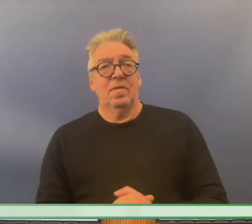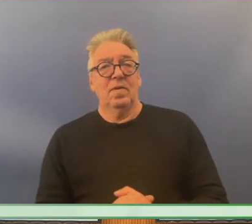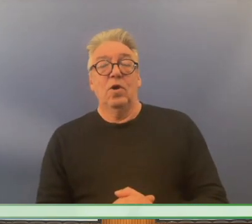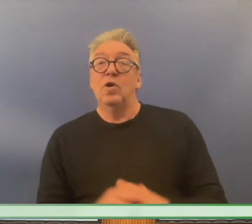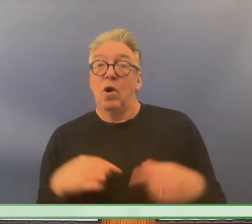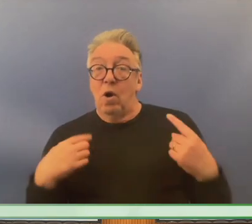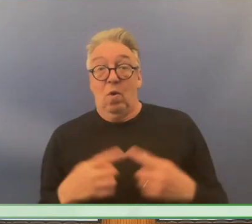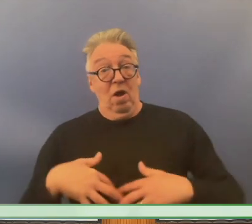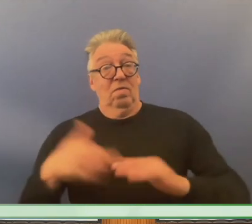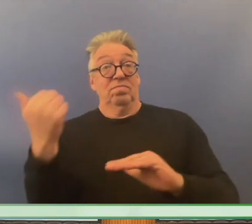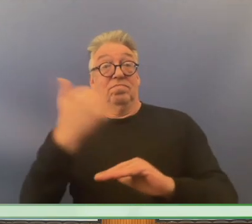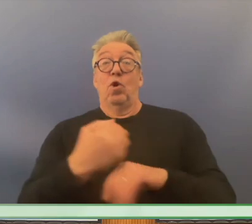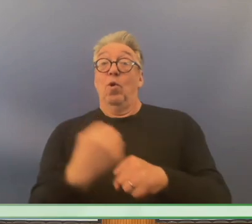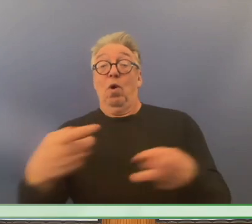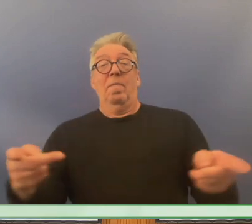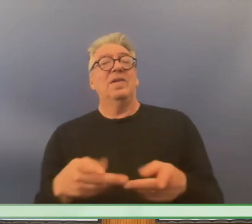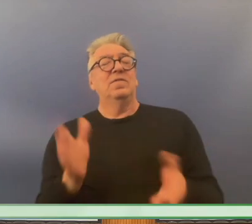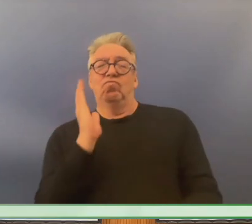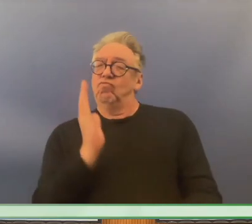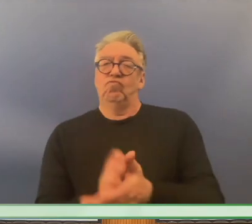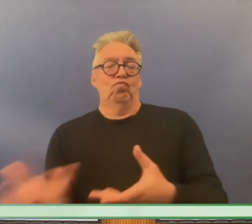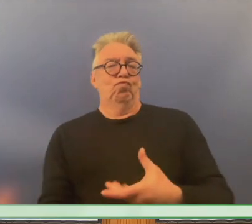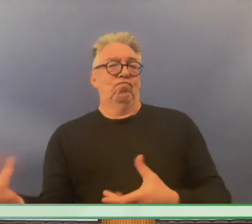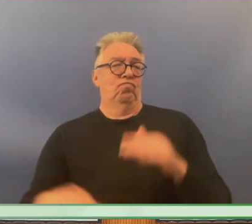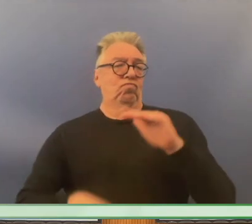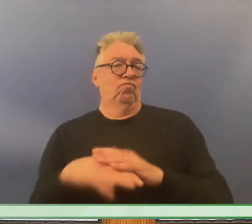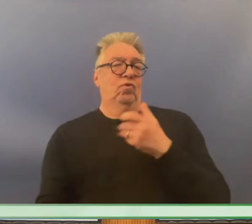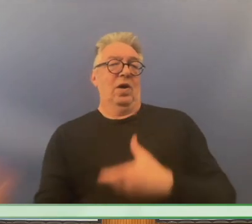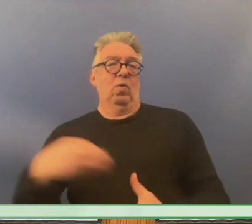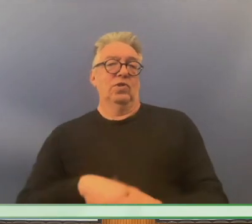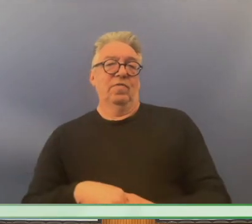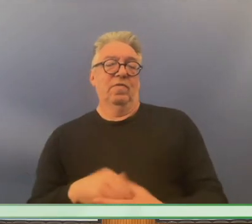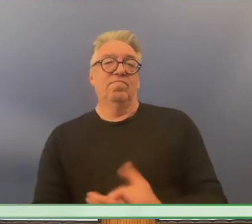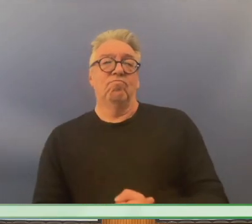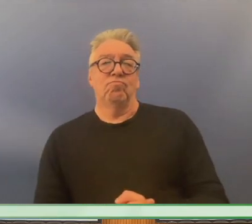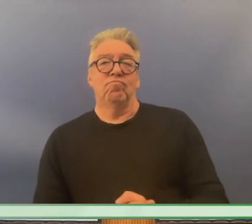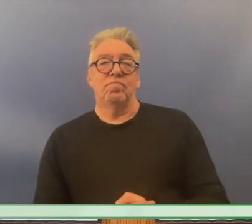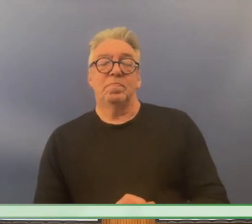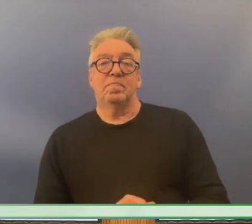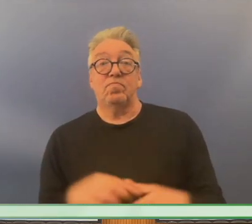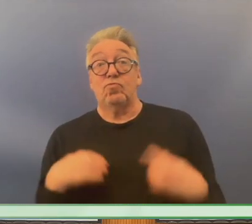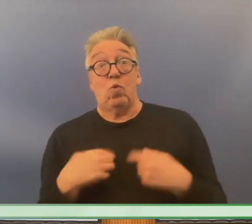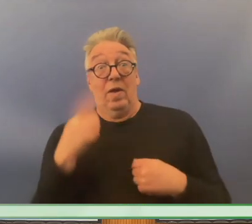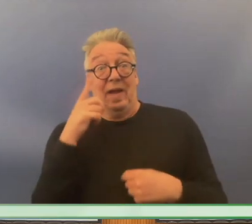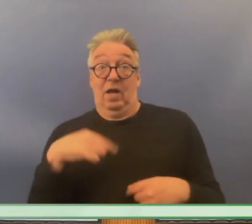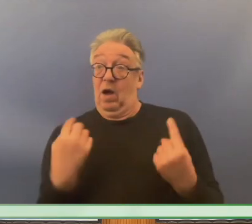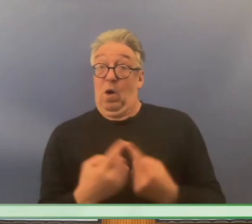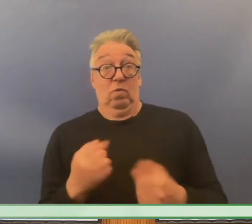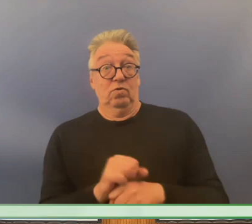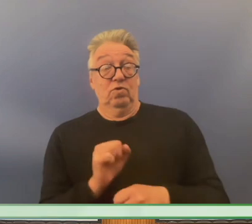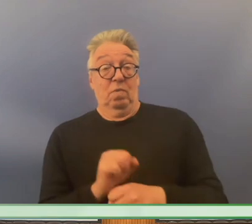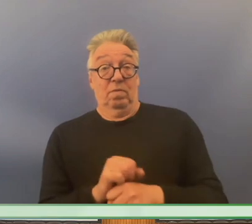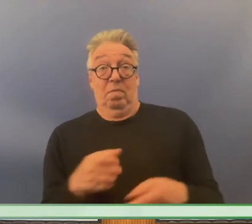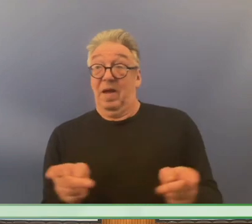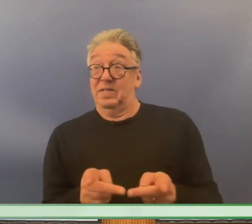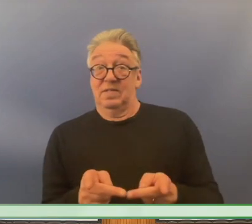workplace. And we strongly believe that we created an example that I want other people to copy us. You